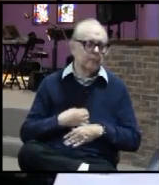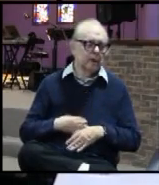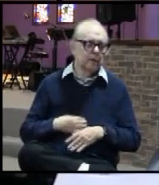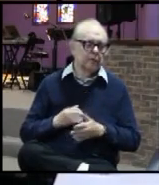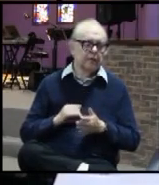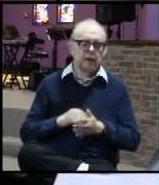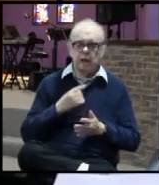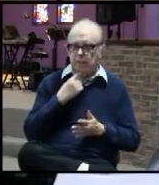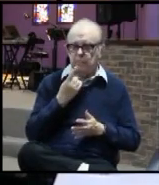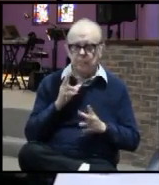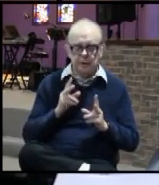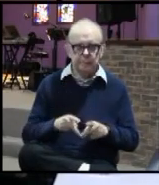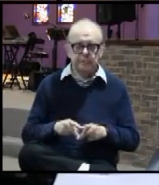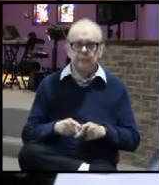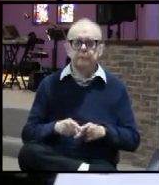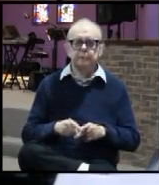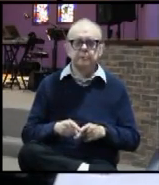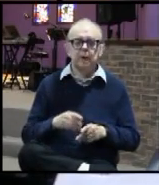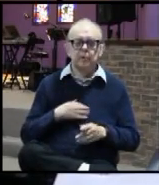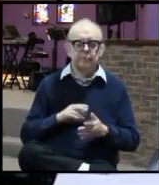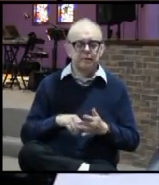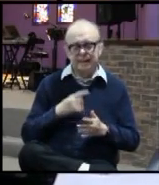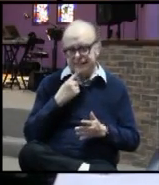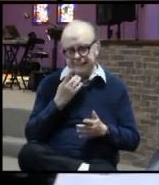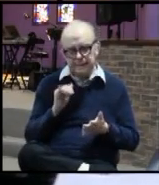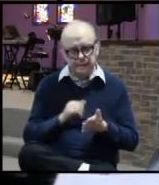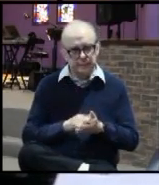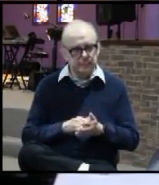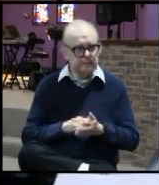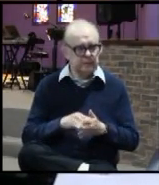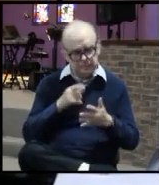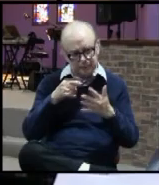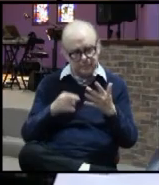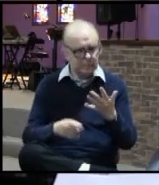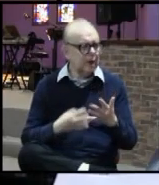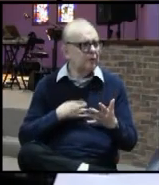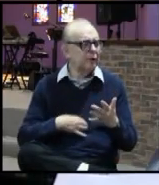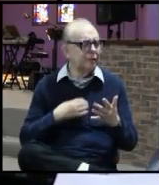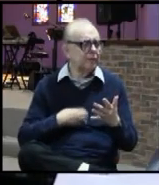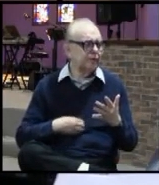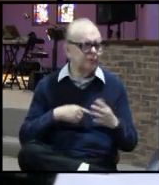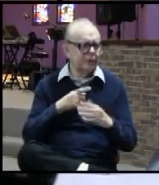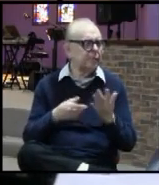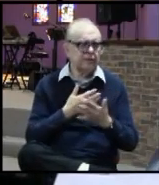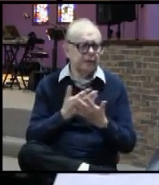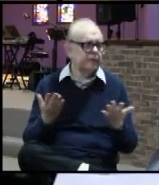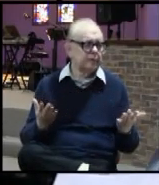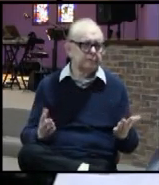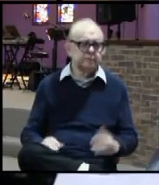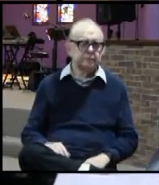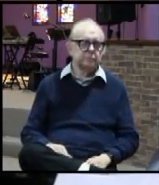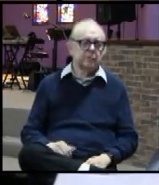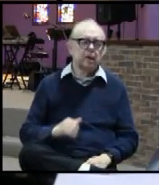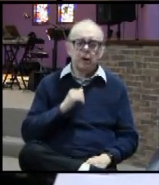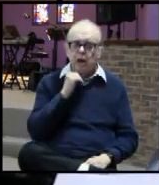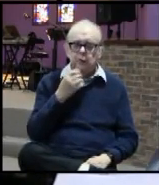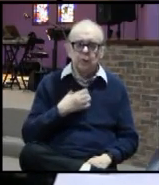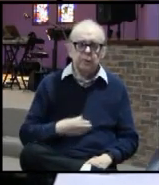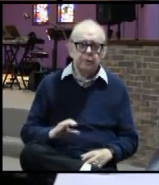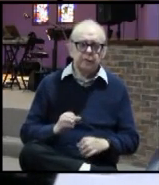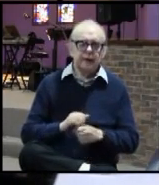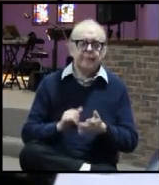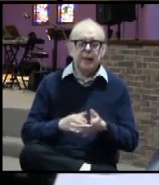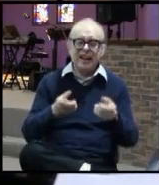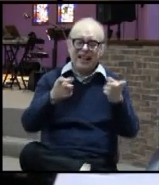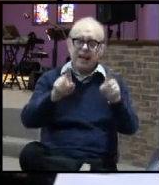them. I just wish I had said this. I just wish I had visited this. I just wish, I just wish, I just wish." Don't wish. Make it happen.